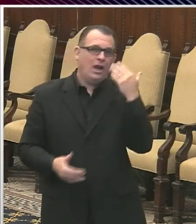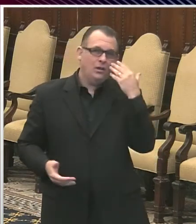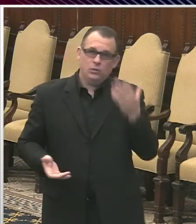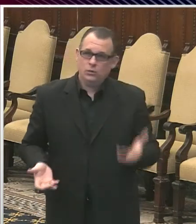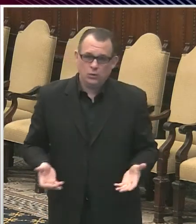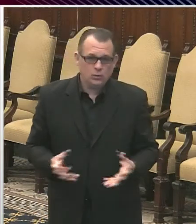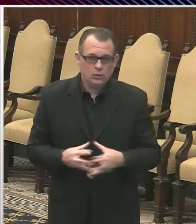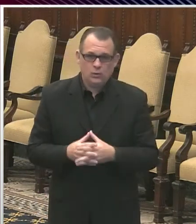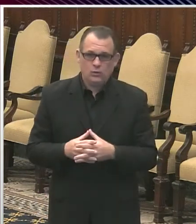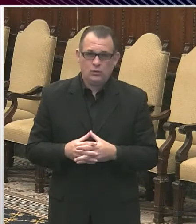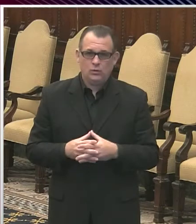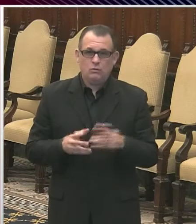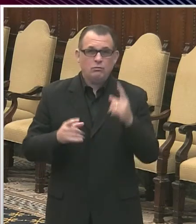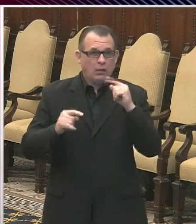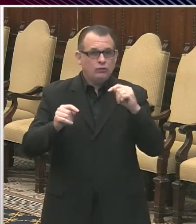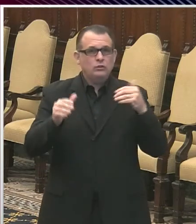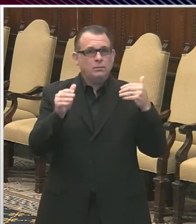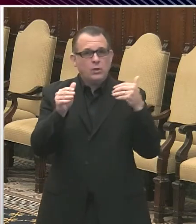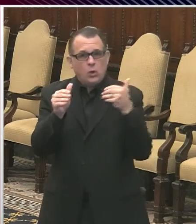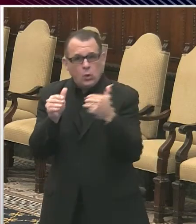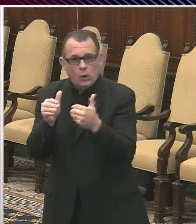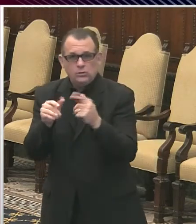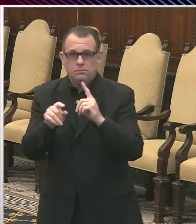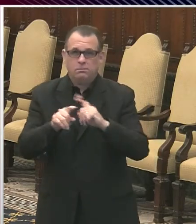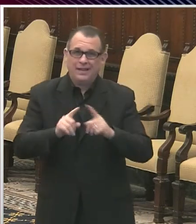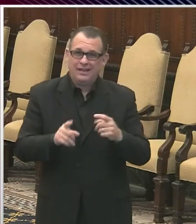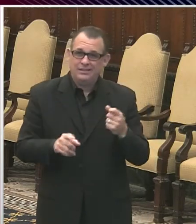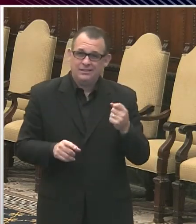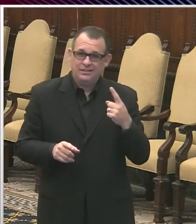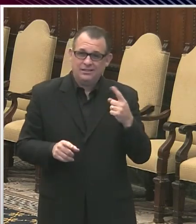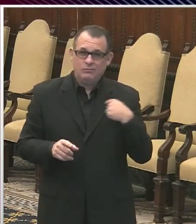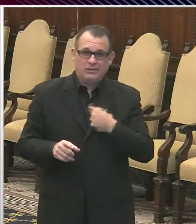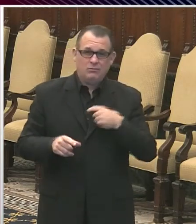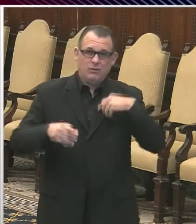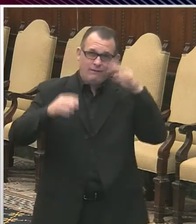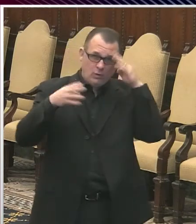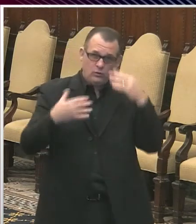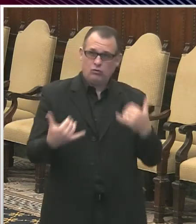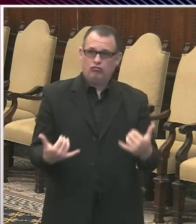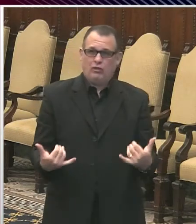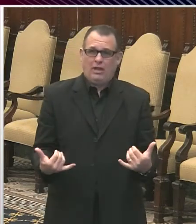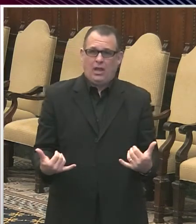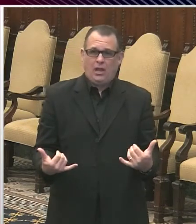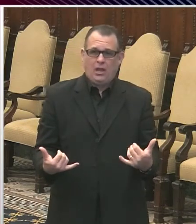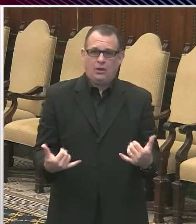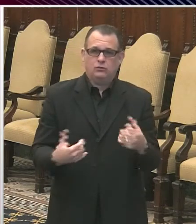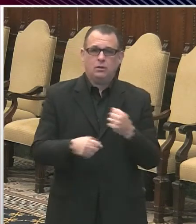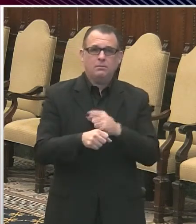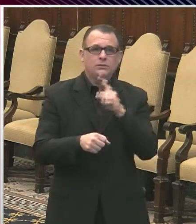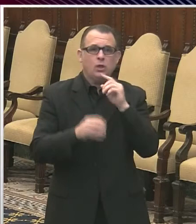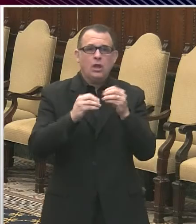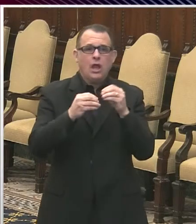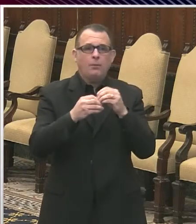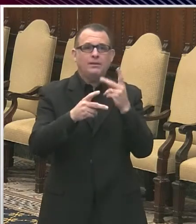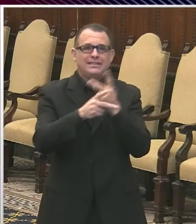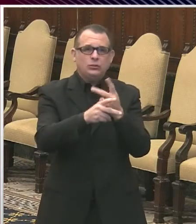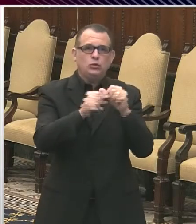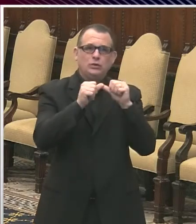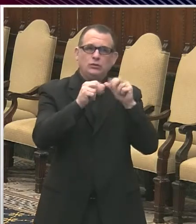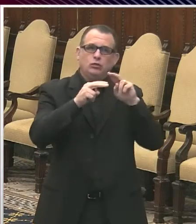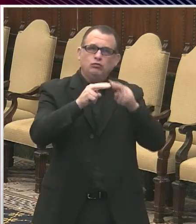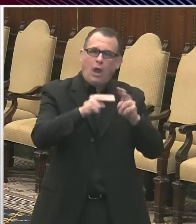close. Our rates are a good bit higher than that. So we're still focused right now on trying to get those case rates down before we have any specific dates in